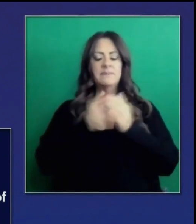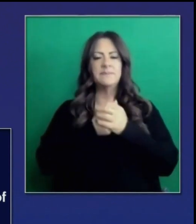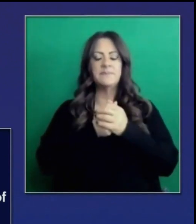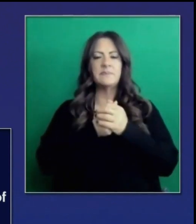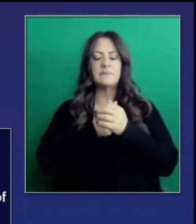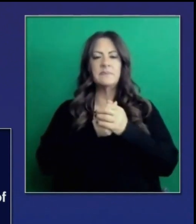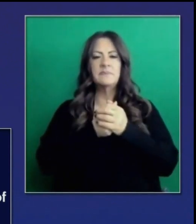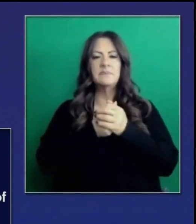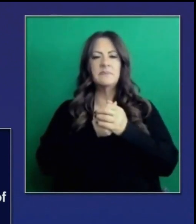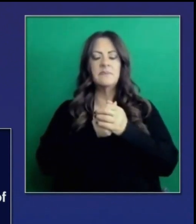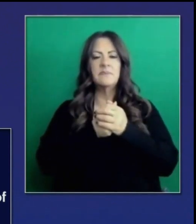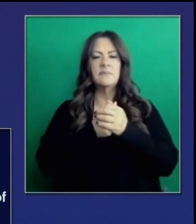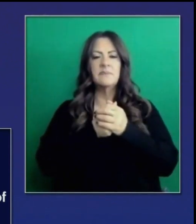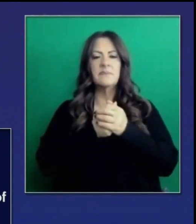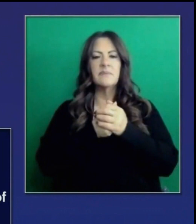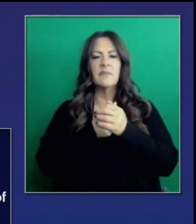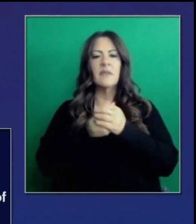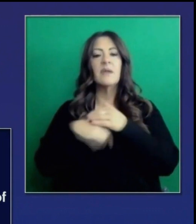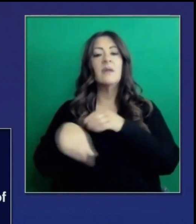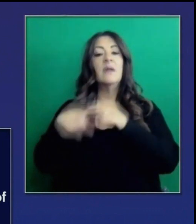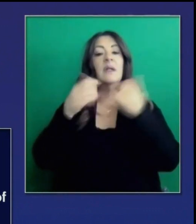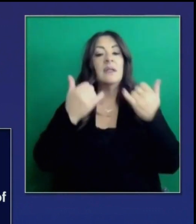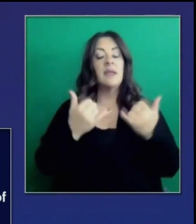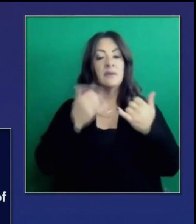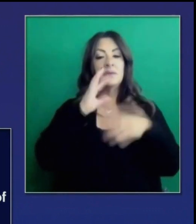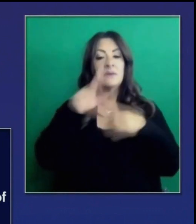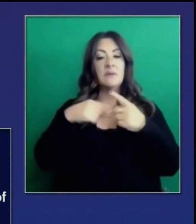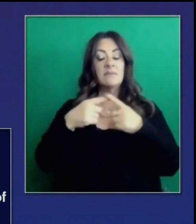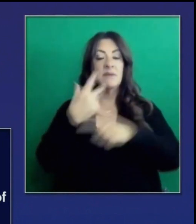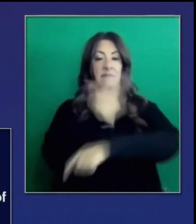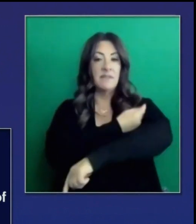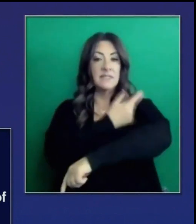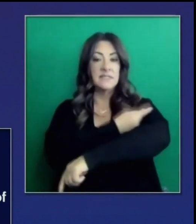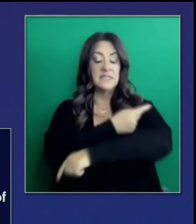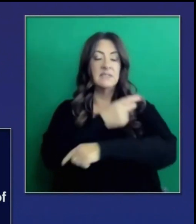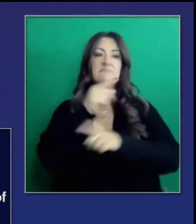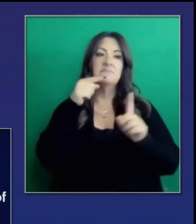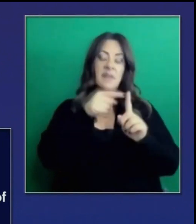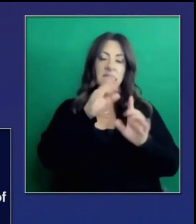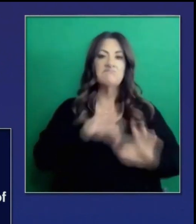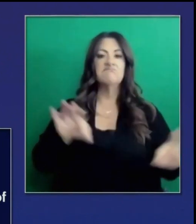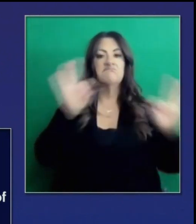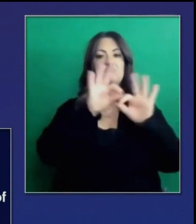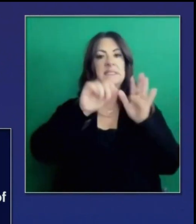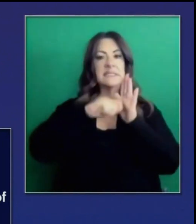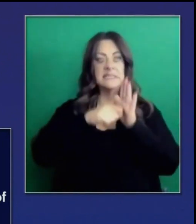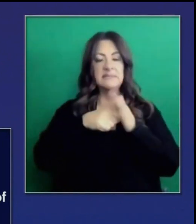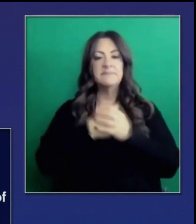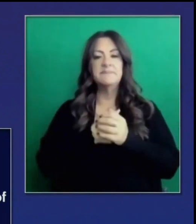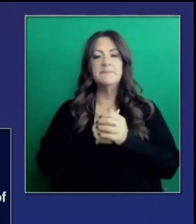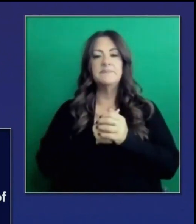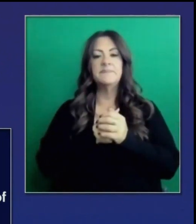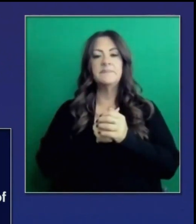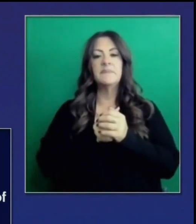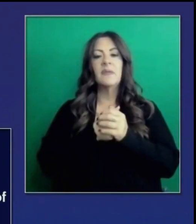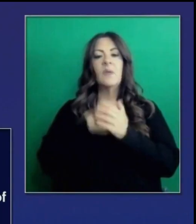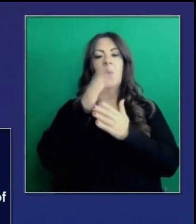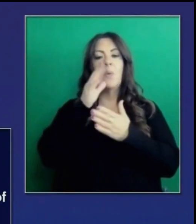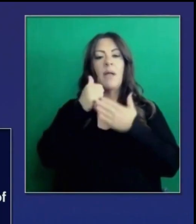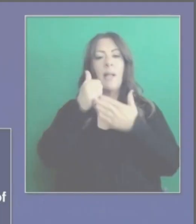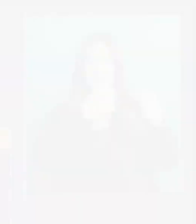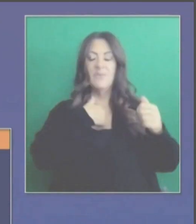state's responses to the recent surge by deploying clinical staff to various parts of the state and